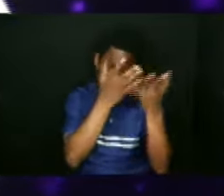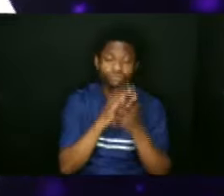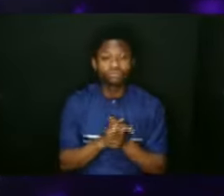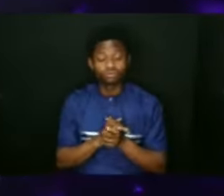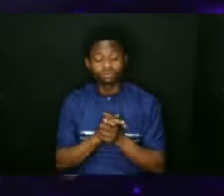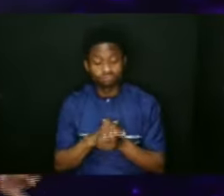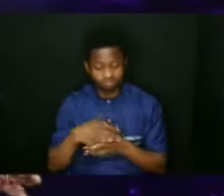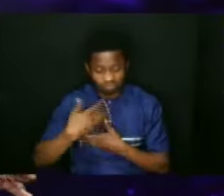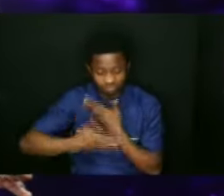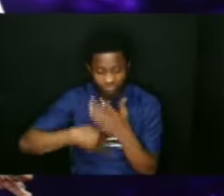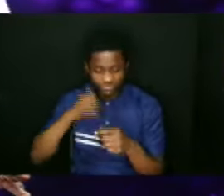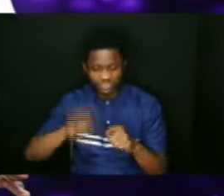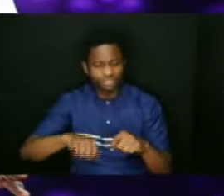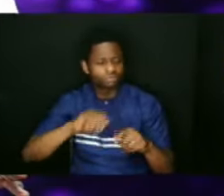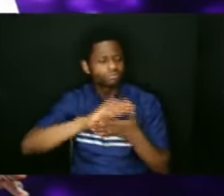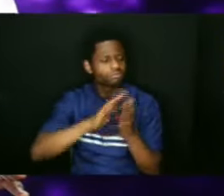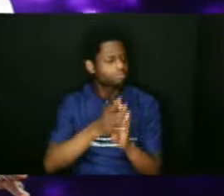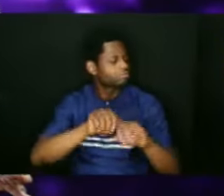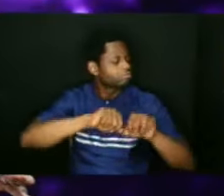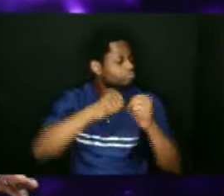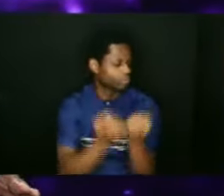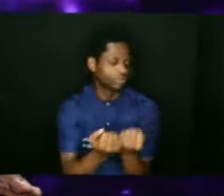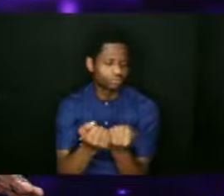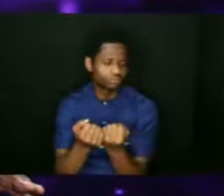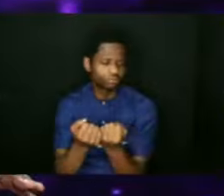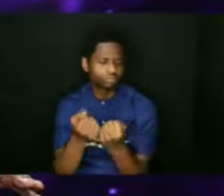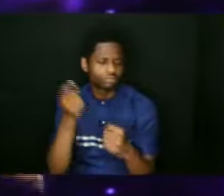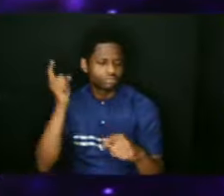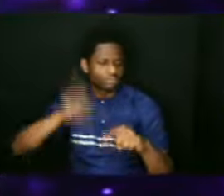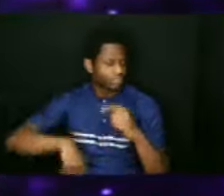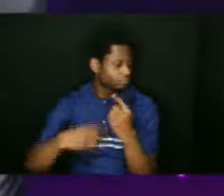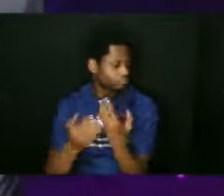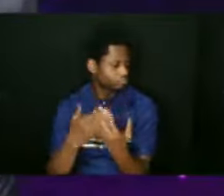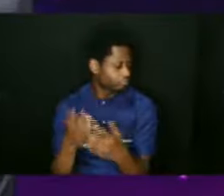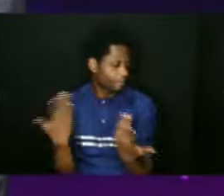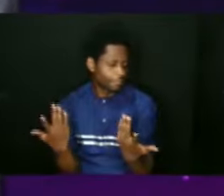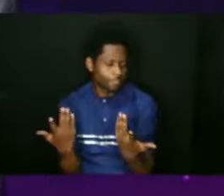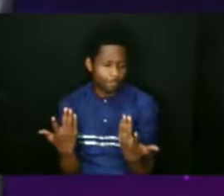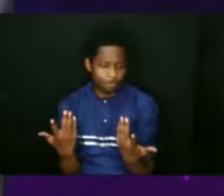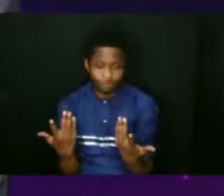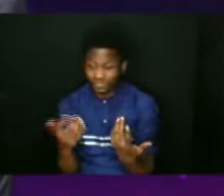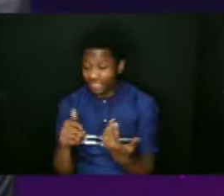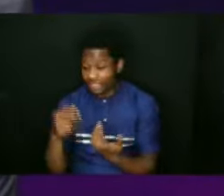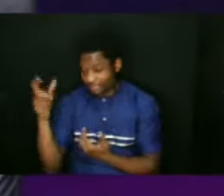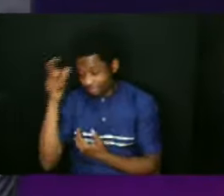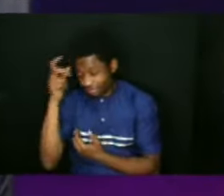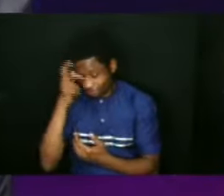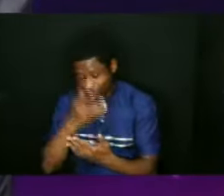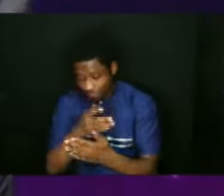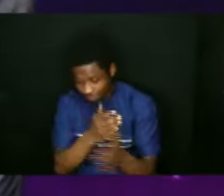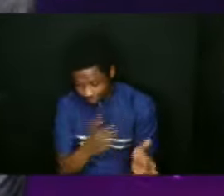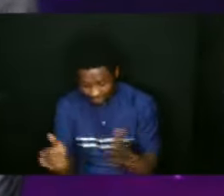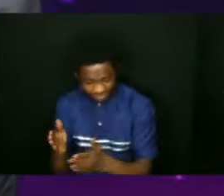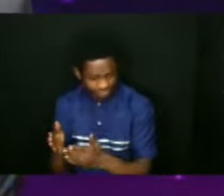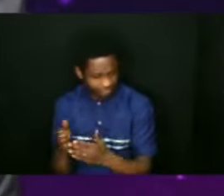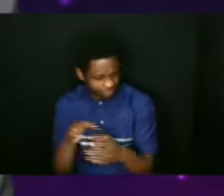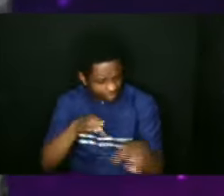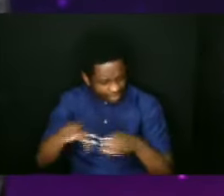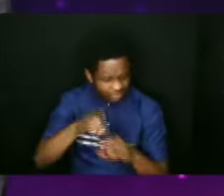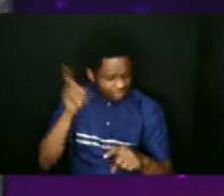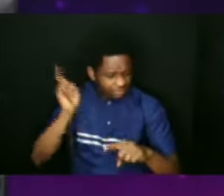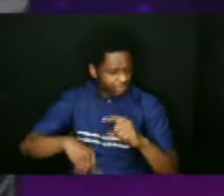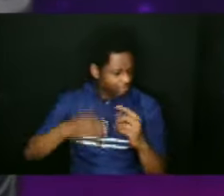We will be impenetrable by any expression from the enemy. And that